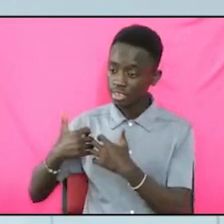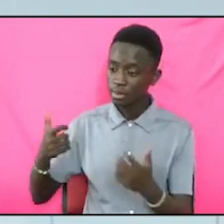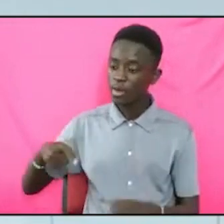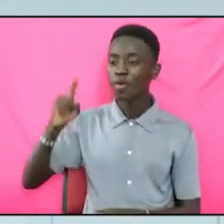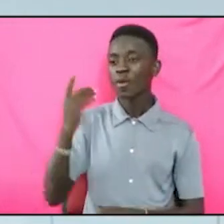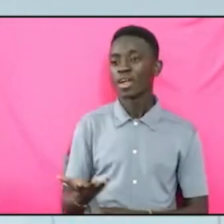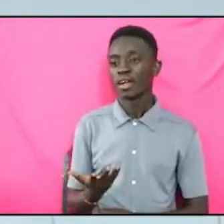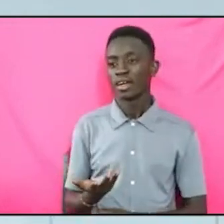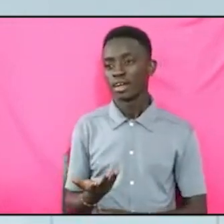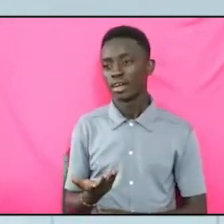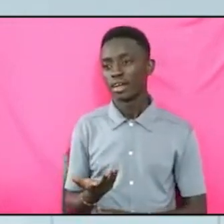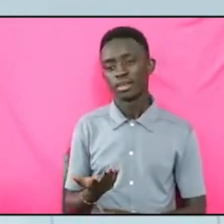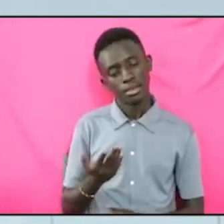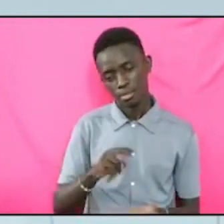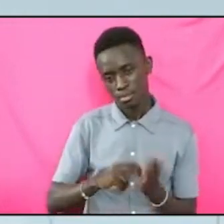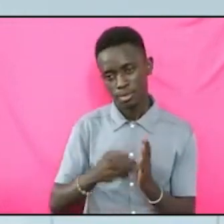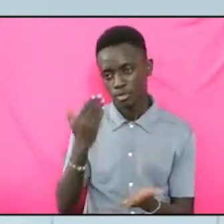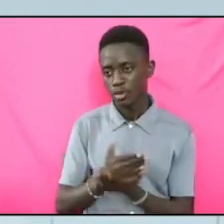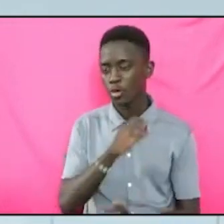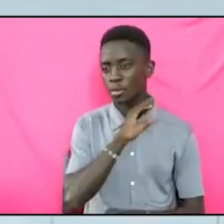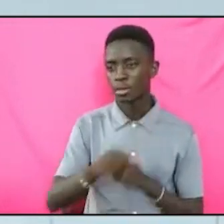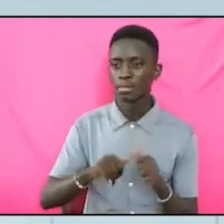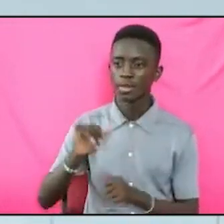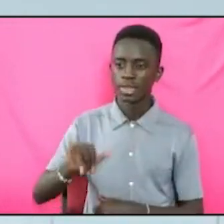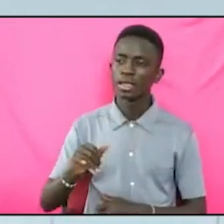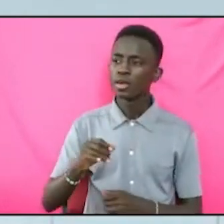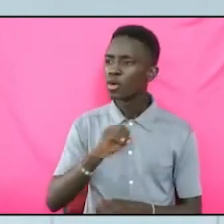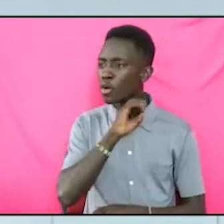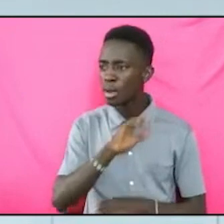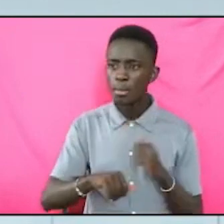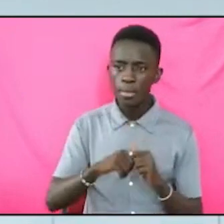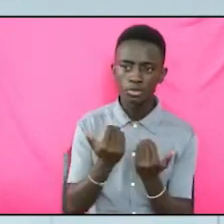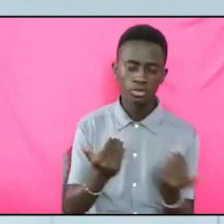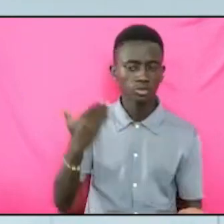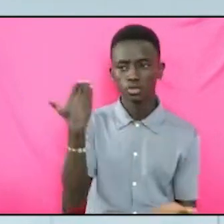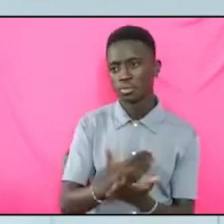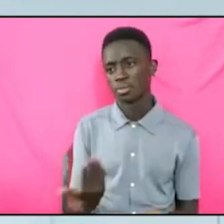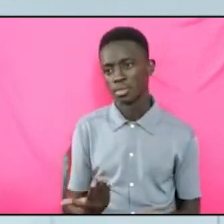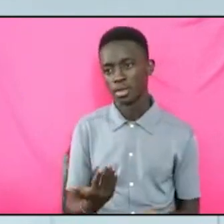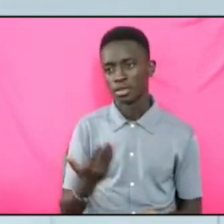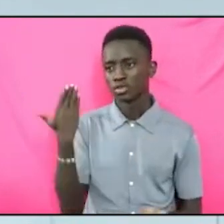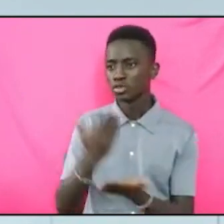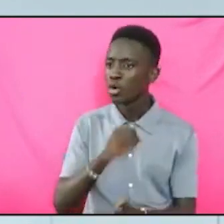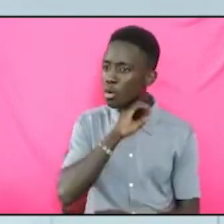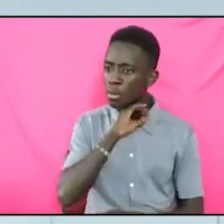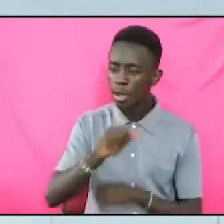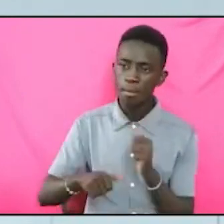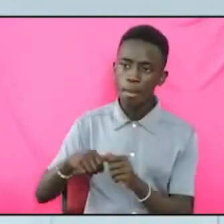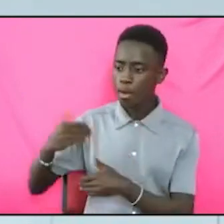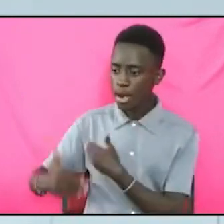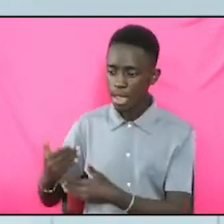Stop complaining about them. Stop complaining about your children. Stop complaining about your neighbors, the difficult